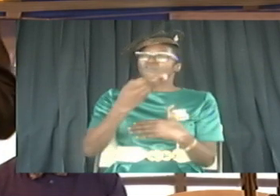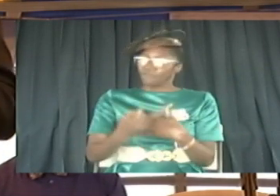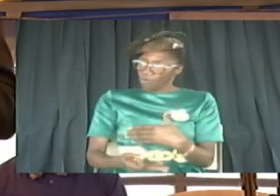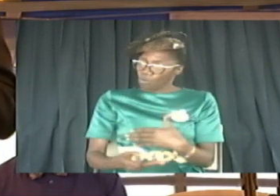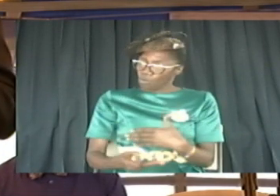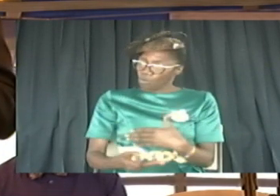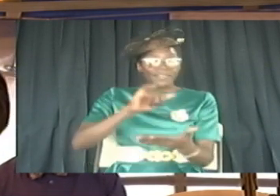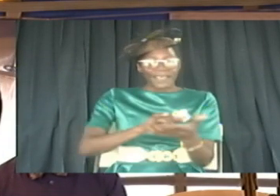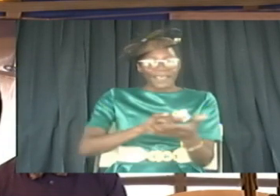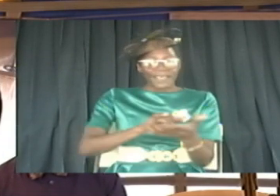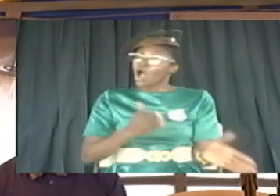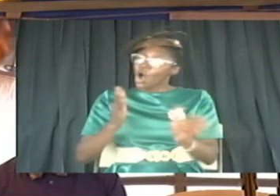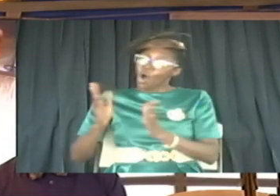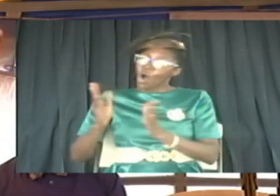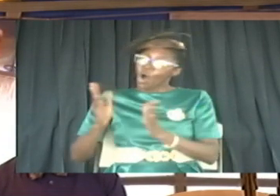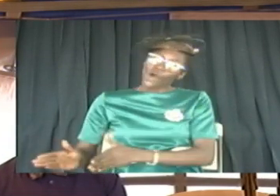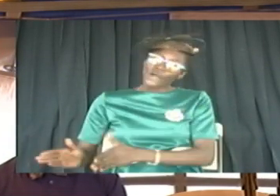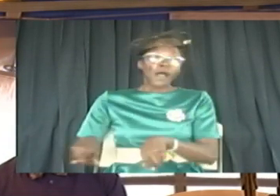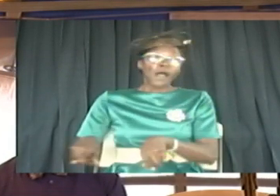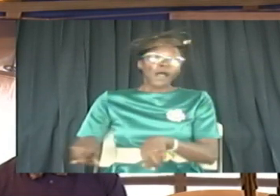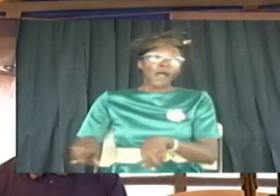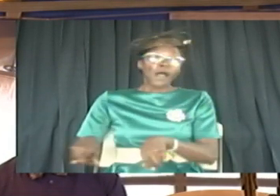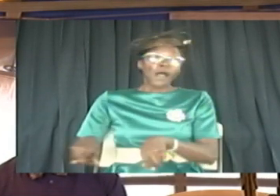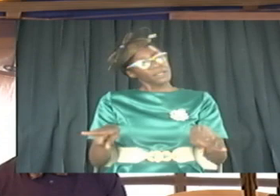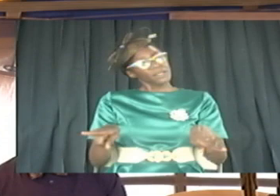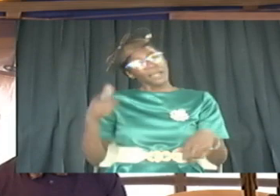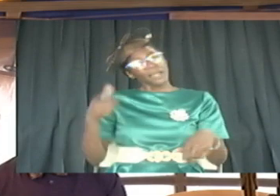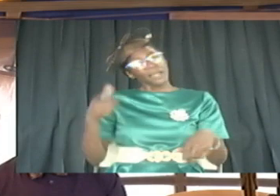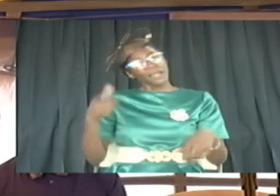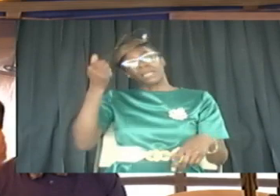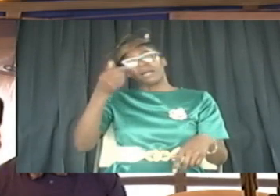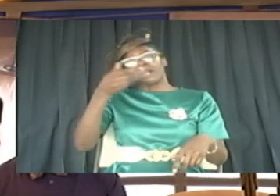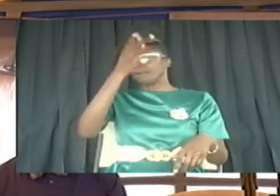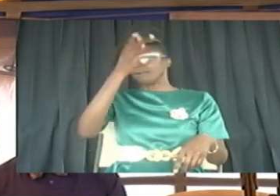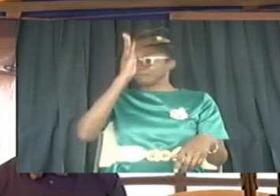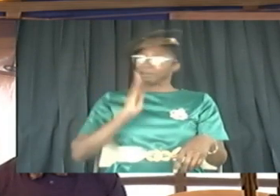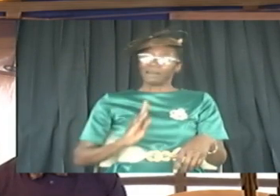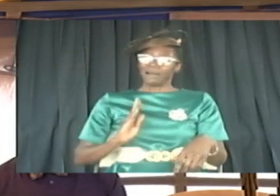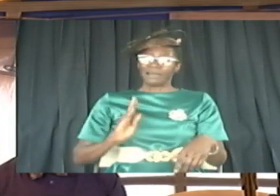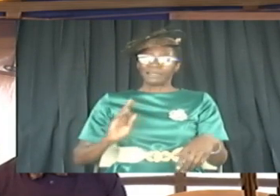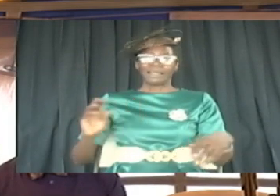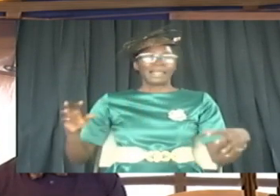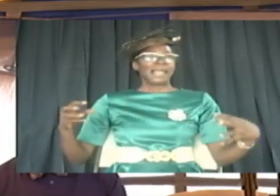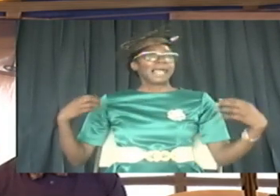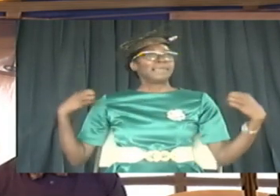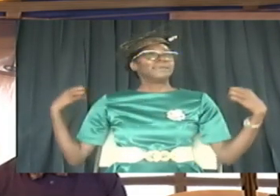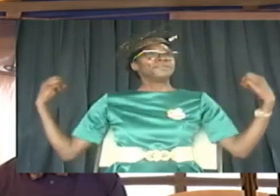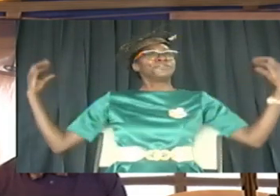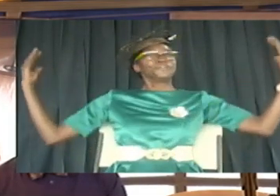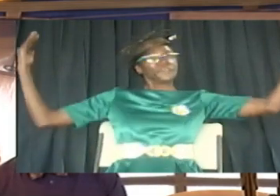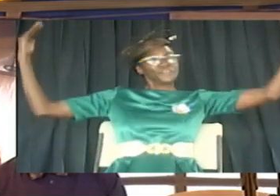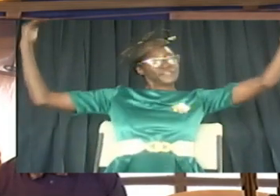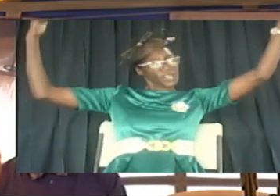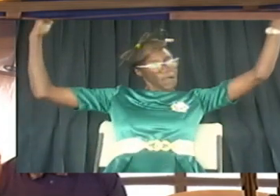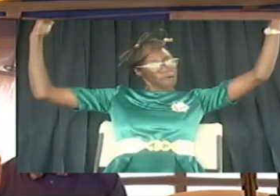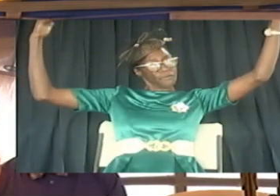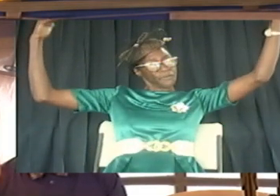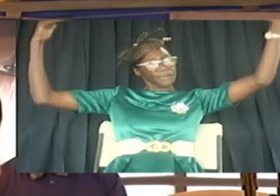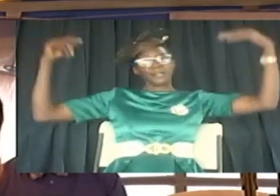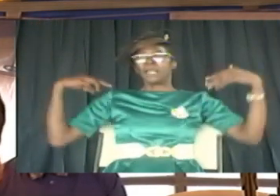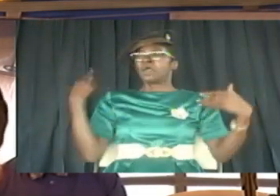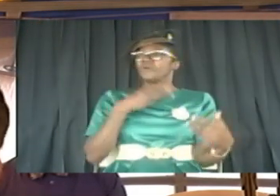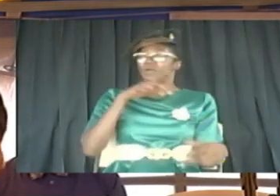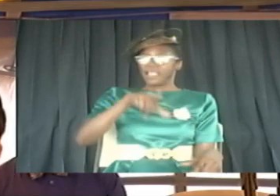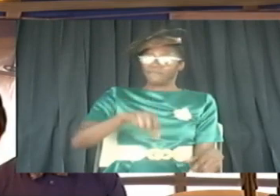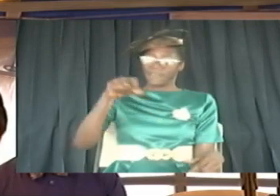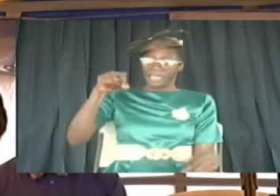order. But because God is sovereign, amen, we find that